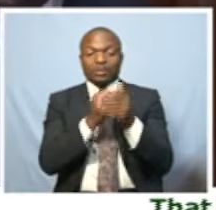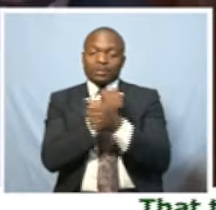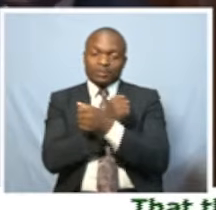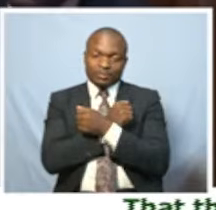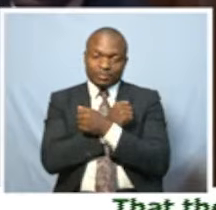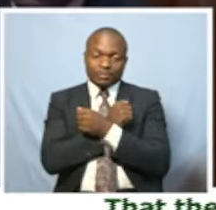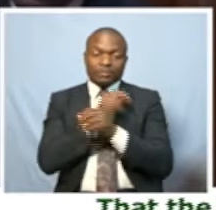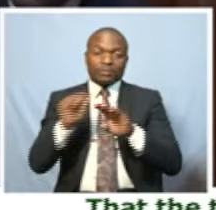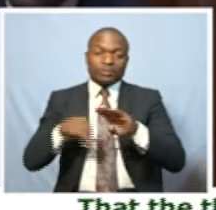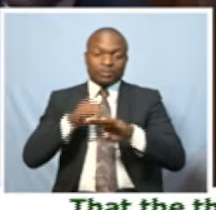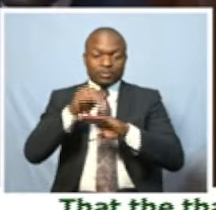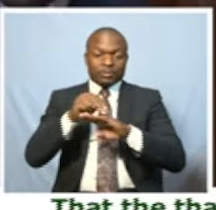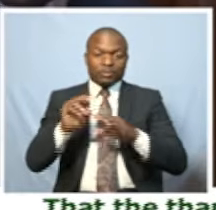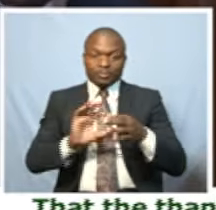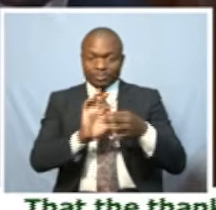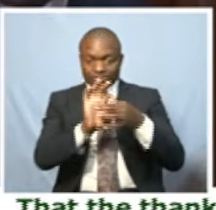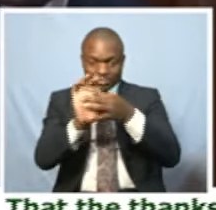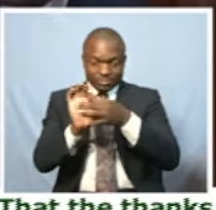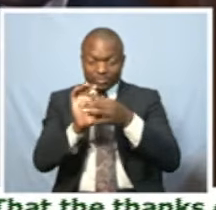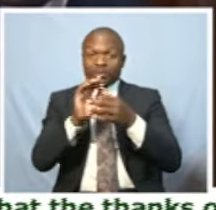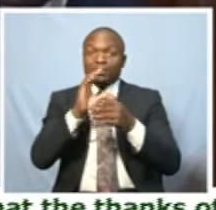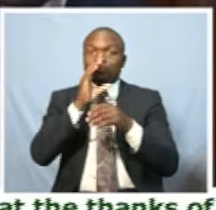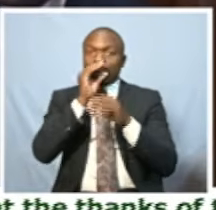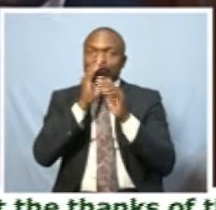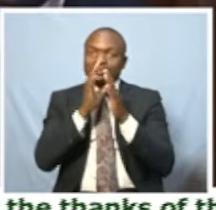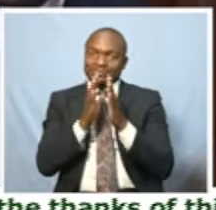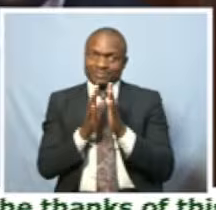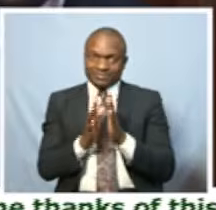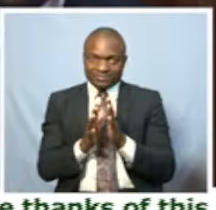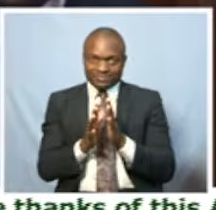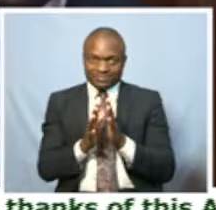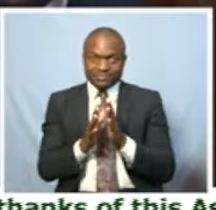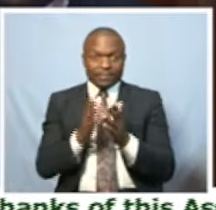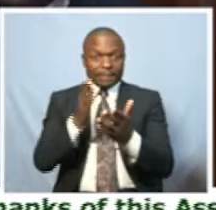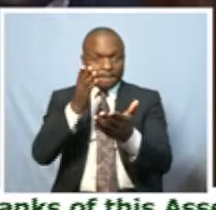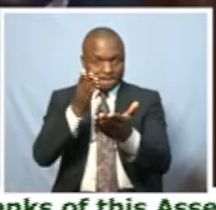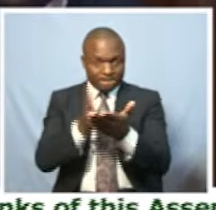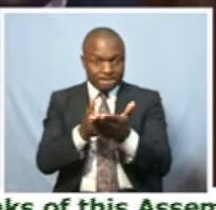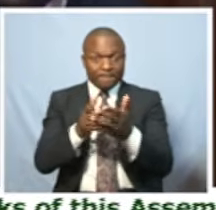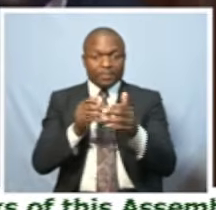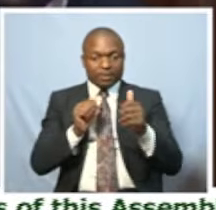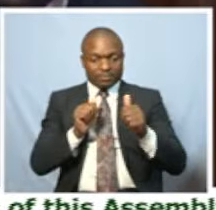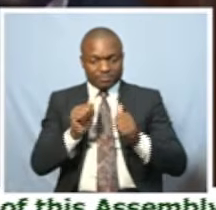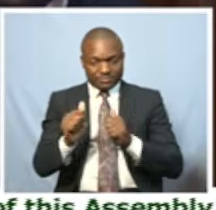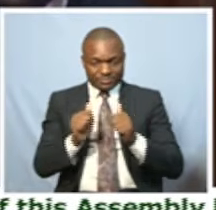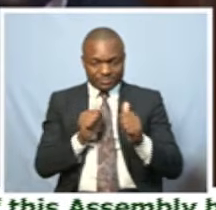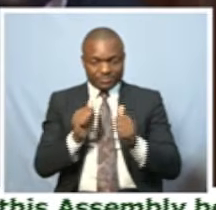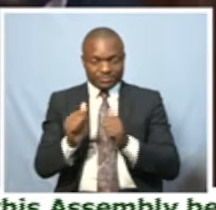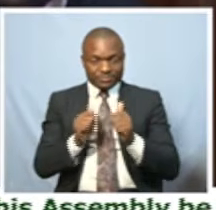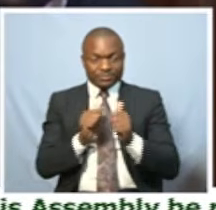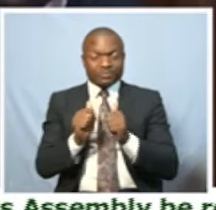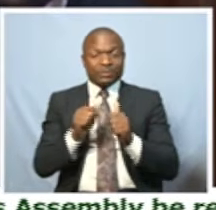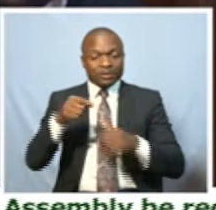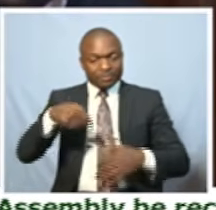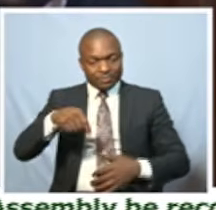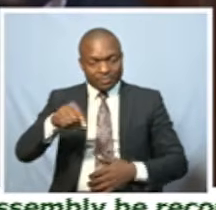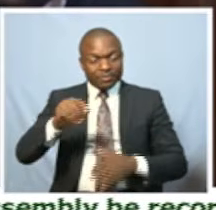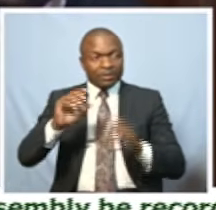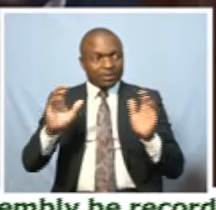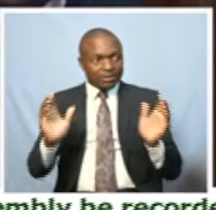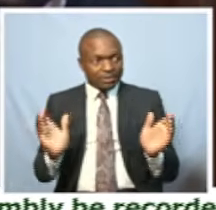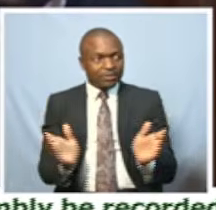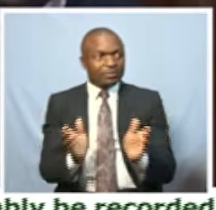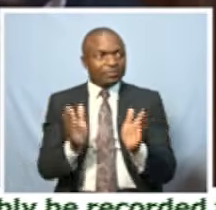patriotism and national unity. Mr. Speaker, this administration has consistently